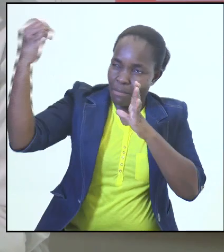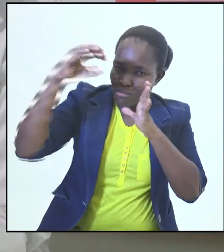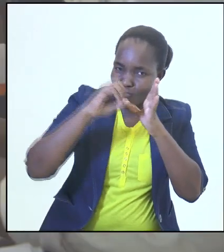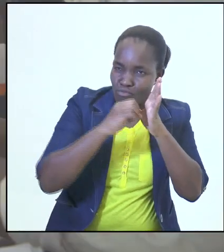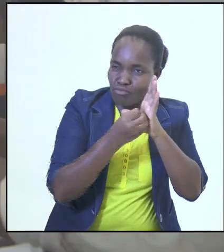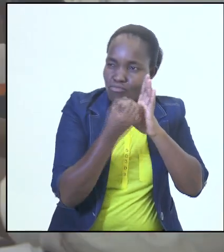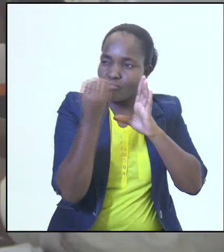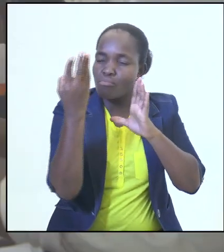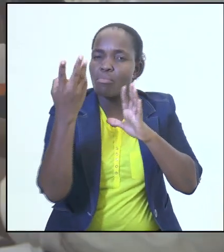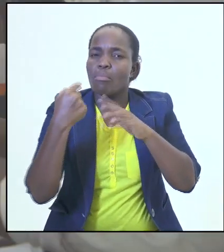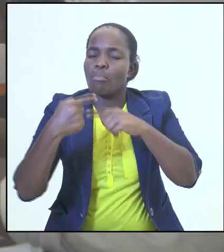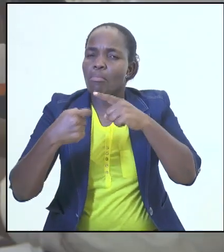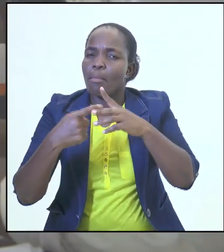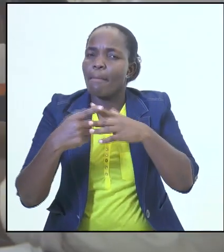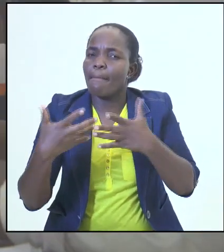much better.